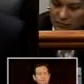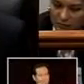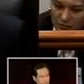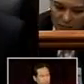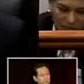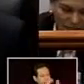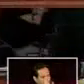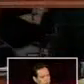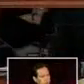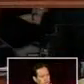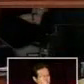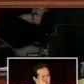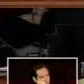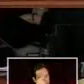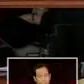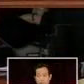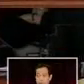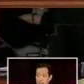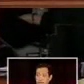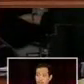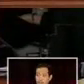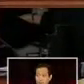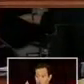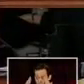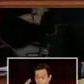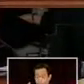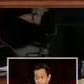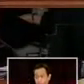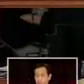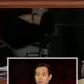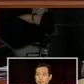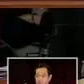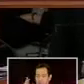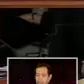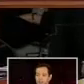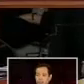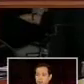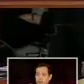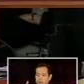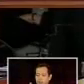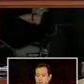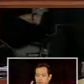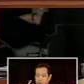understanding. Okay. Because I'd like to bring to your attention, in the journal of January 2,